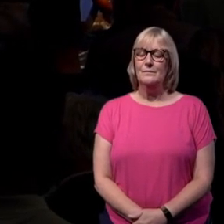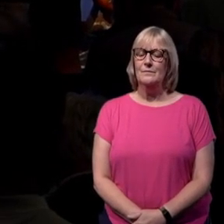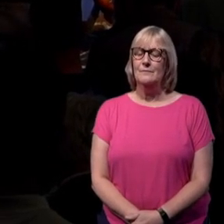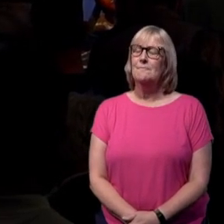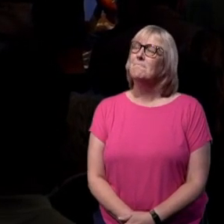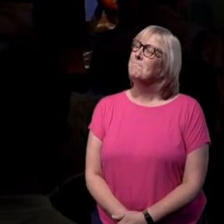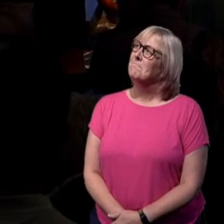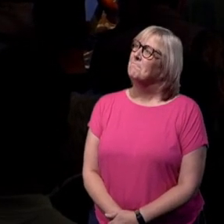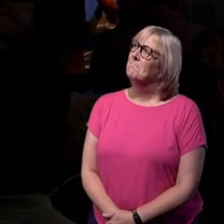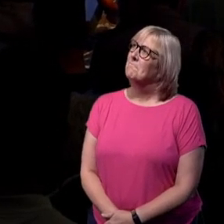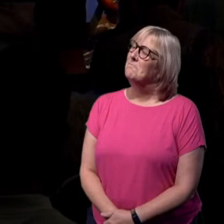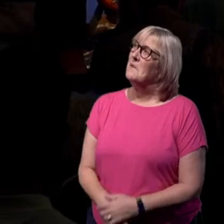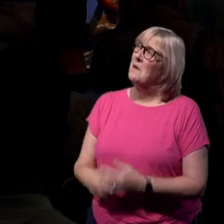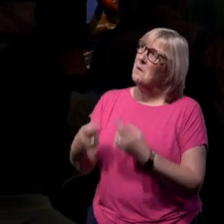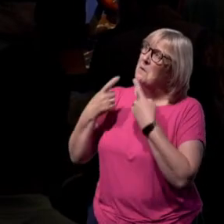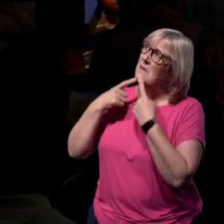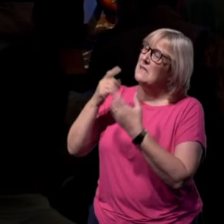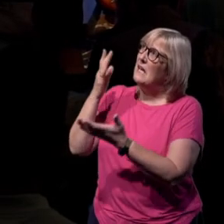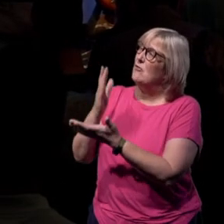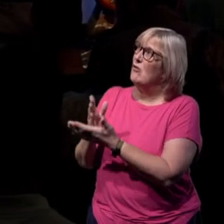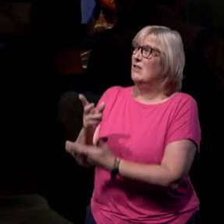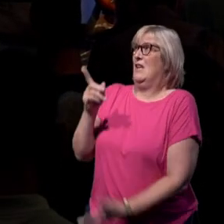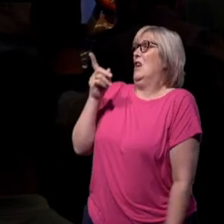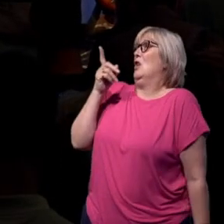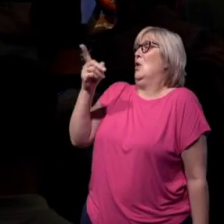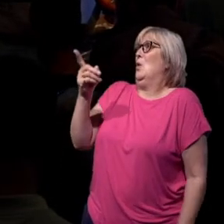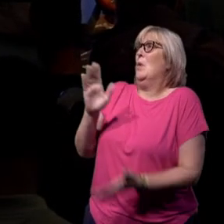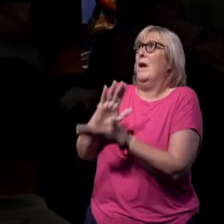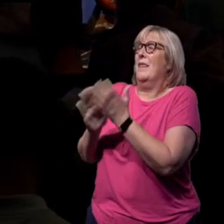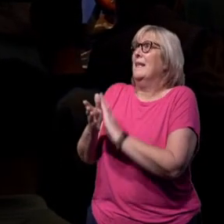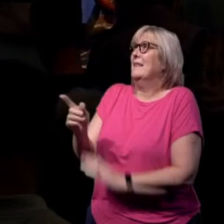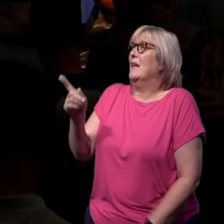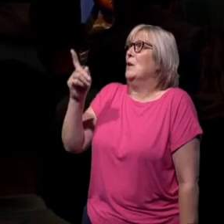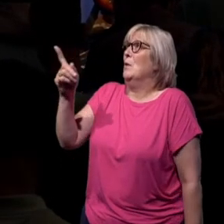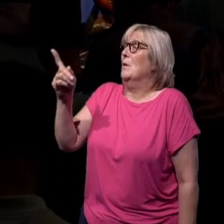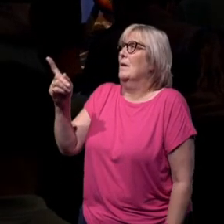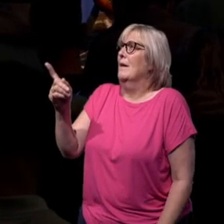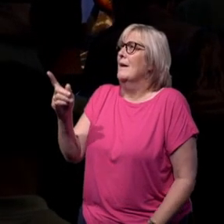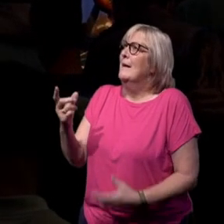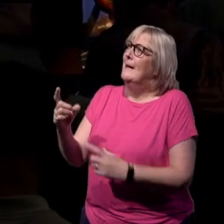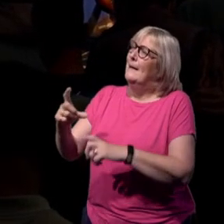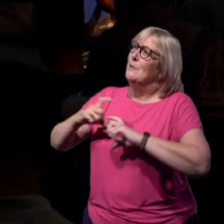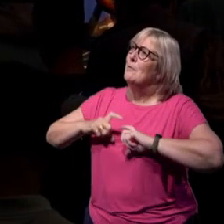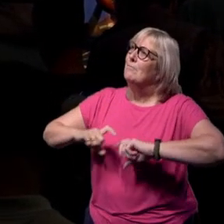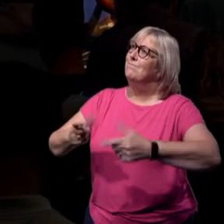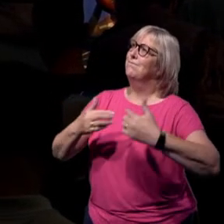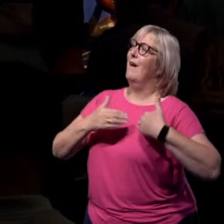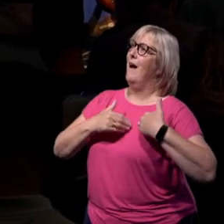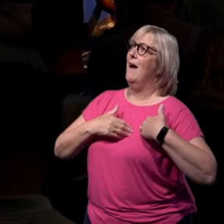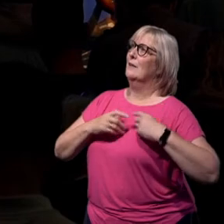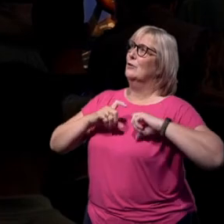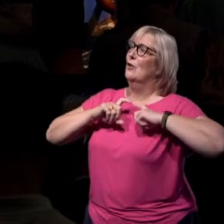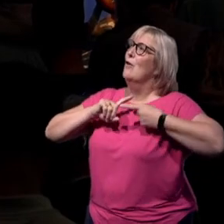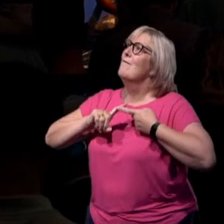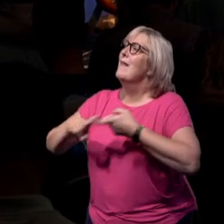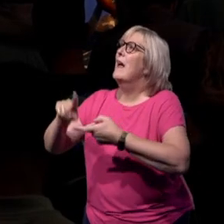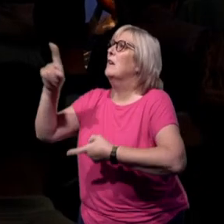Lord, we say that we trust in you and you alone. Keep our hearts wanting to rely not on ourselves, but on